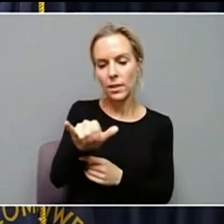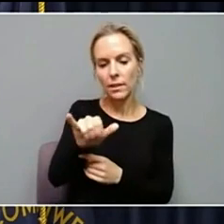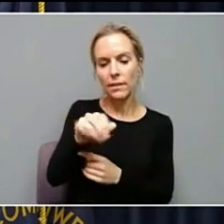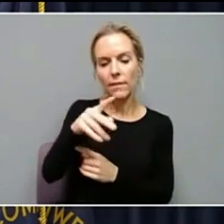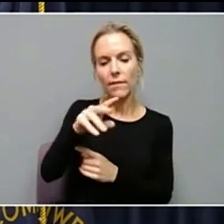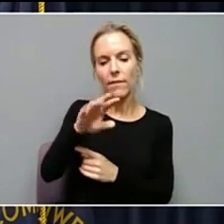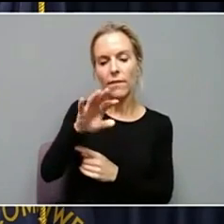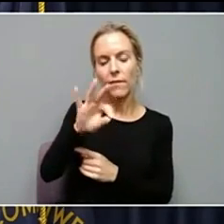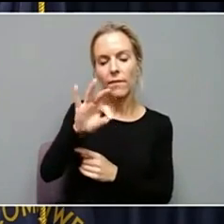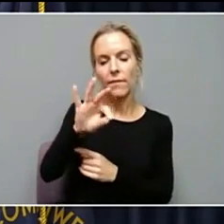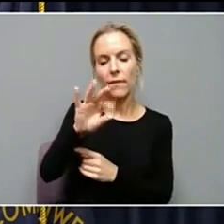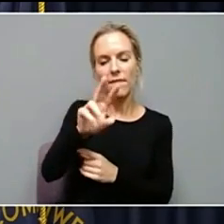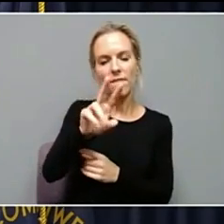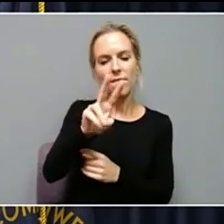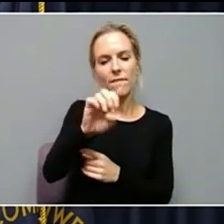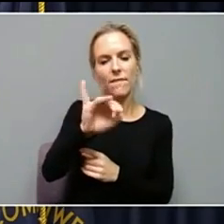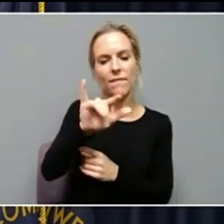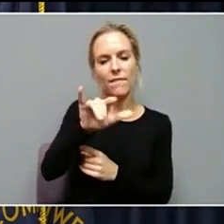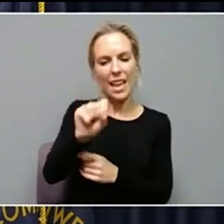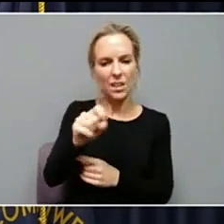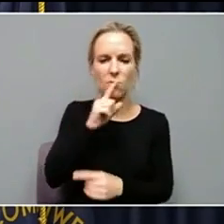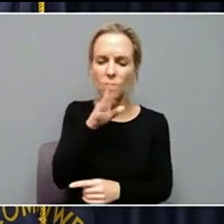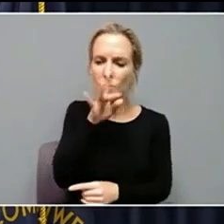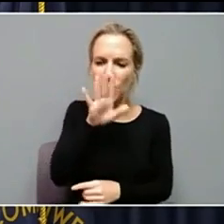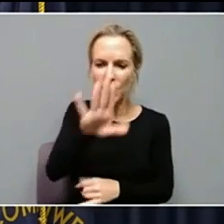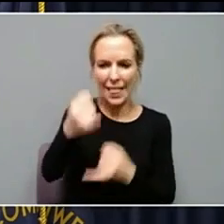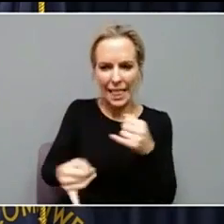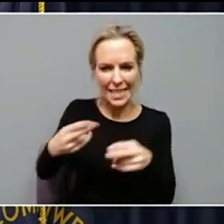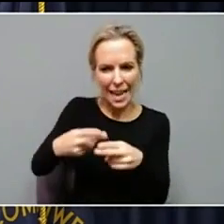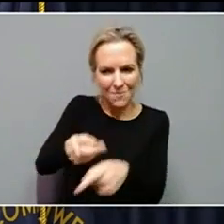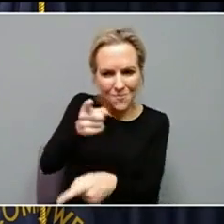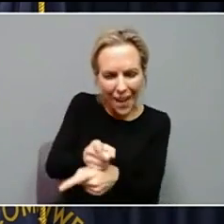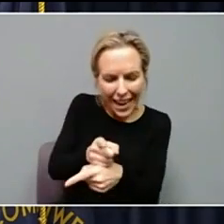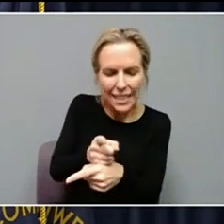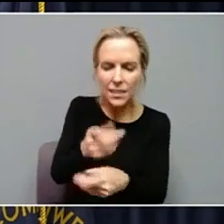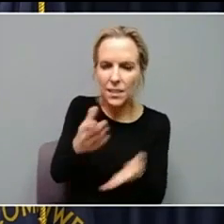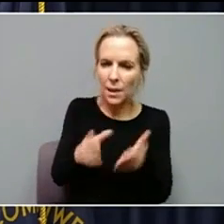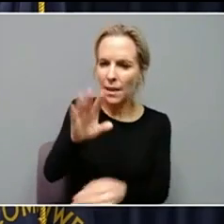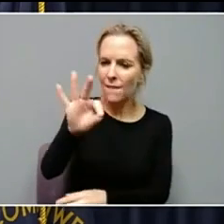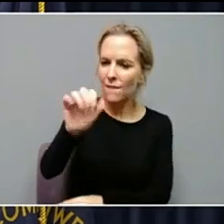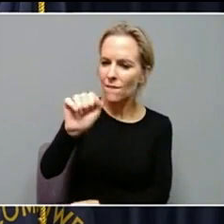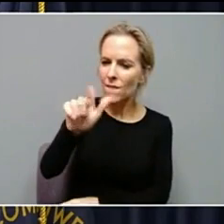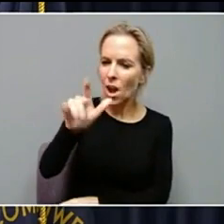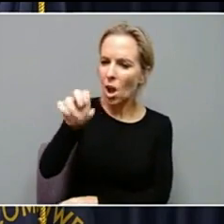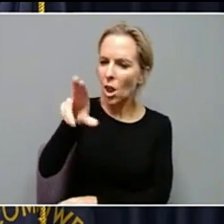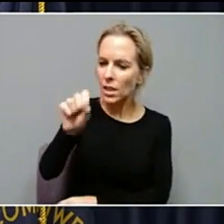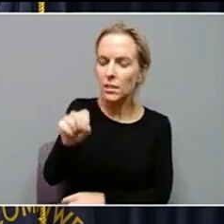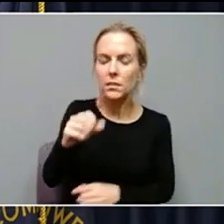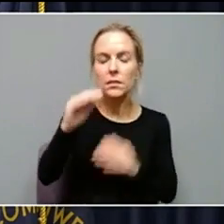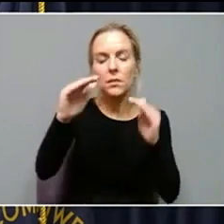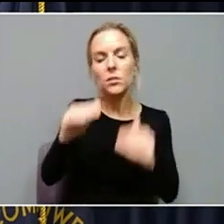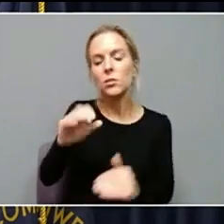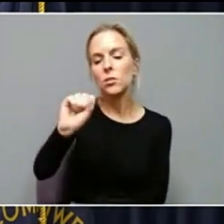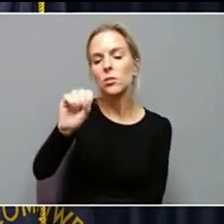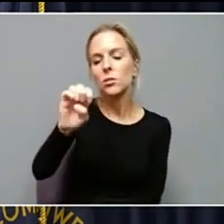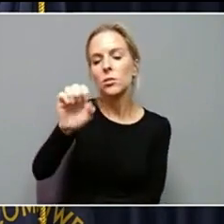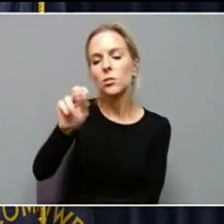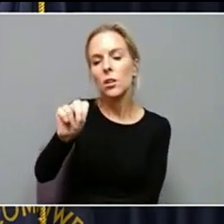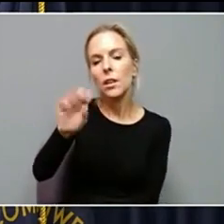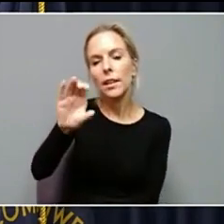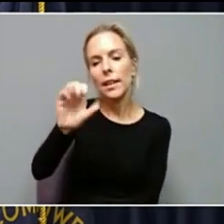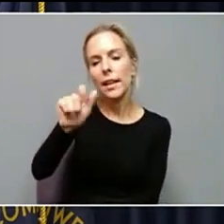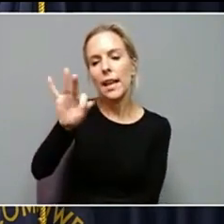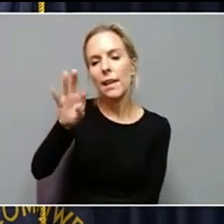And Courtney, I hope I pronounced your last name correctly, and maybe Fales. And Sean Kathman, both registered nurses at St.